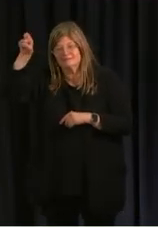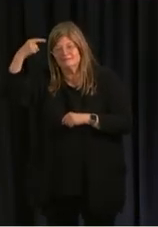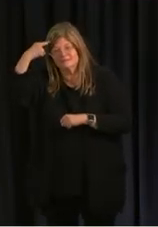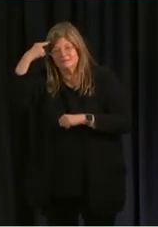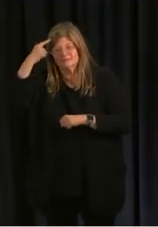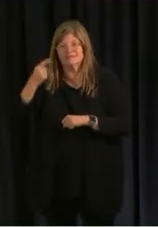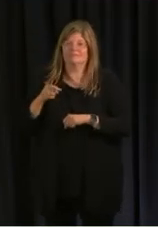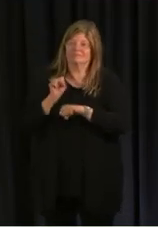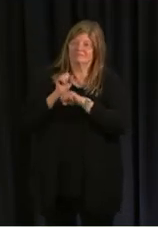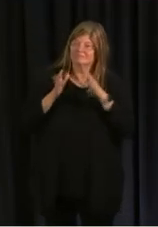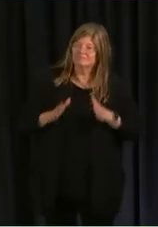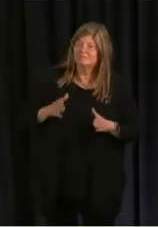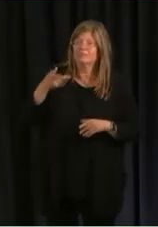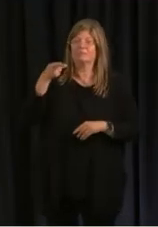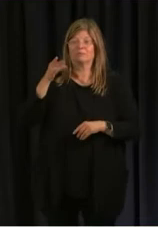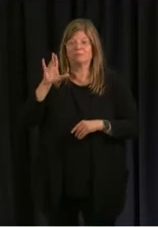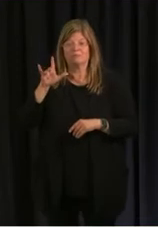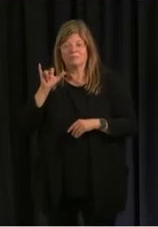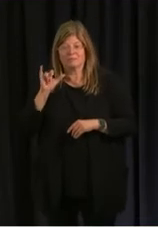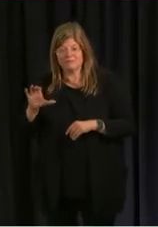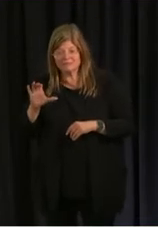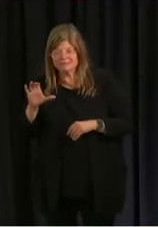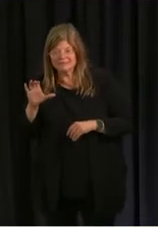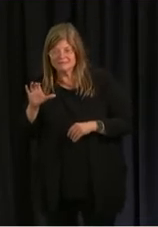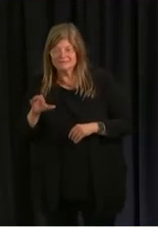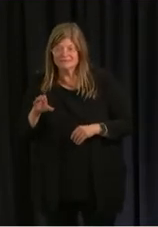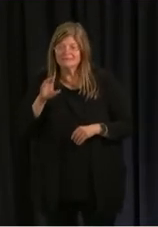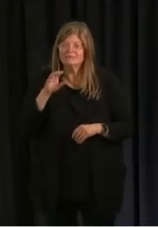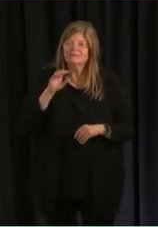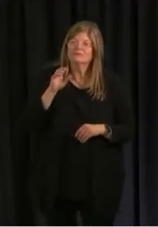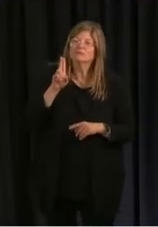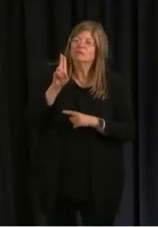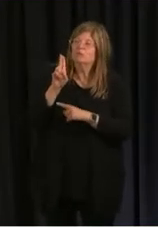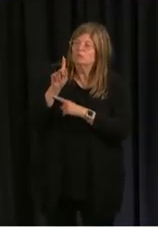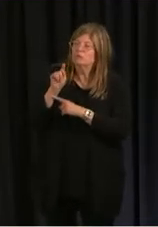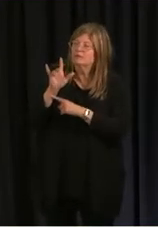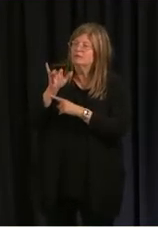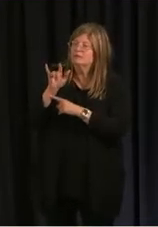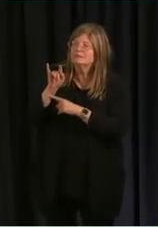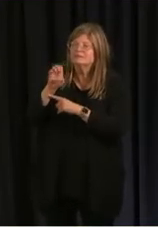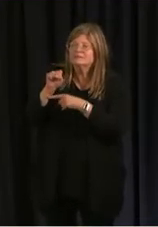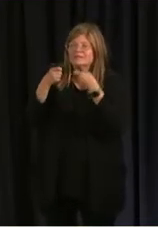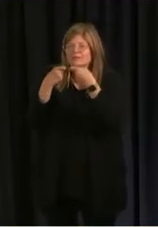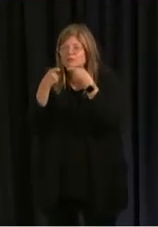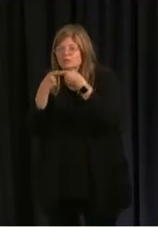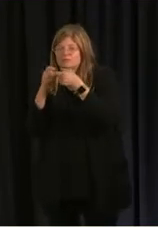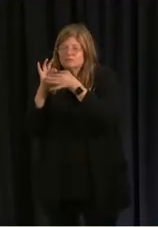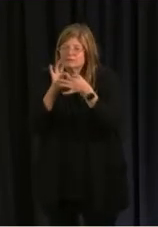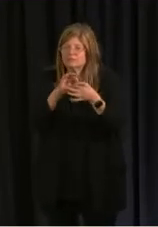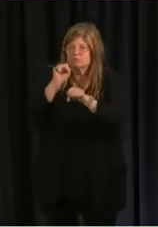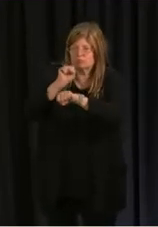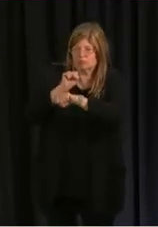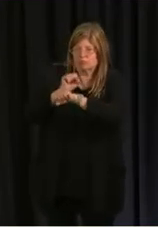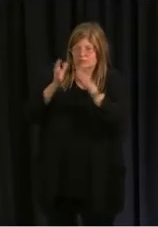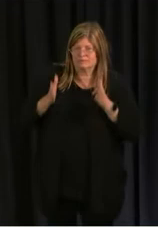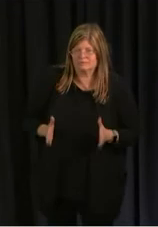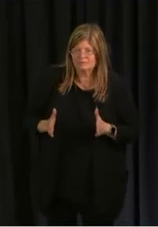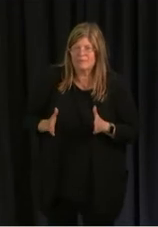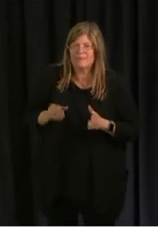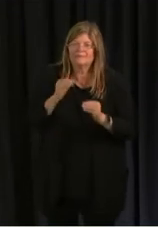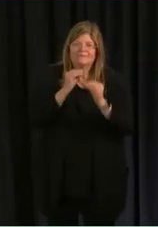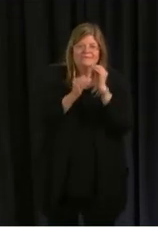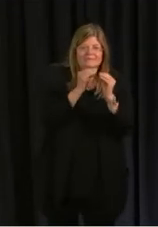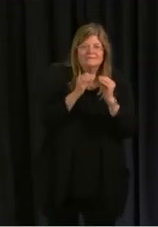non-governmental health, human social services agencies, and working in commercial and residential property maintenance, as well as those working in